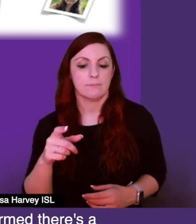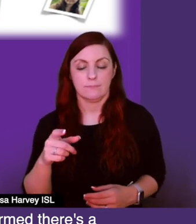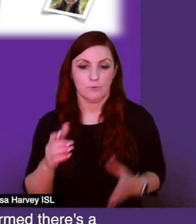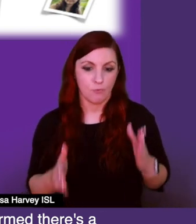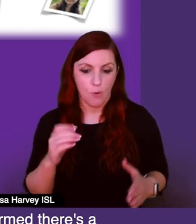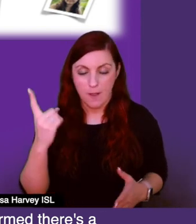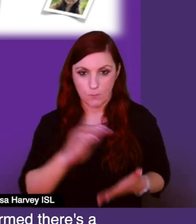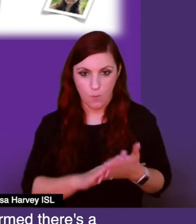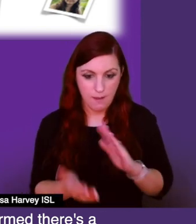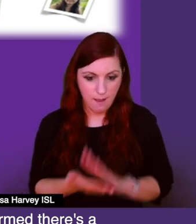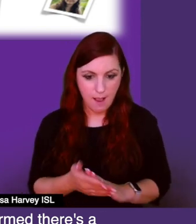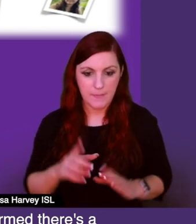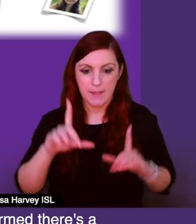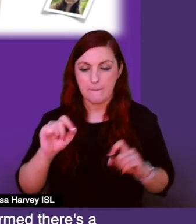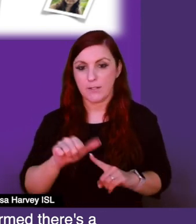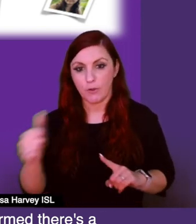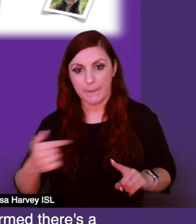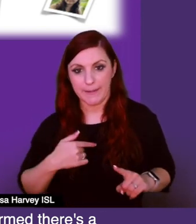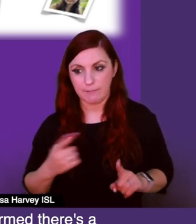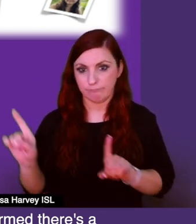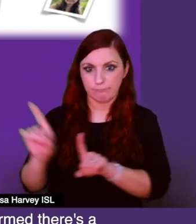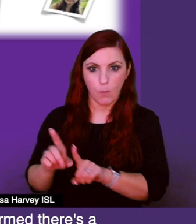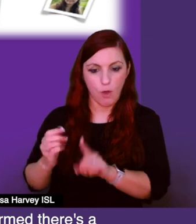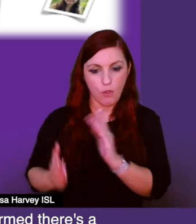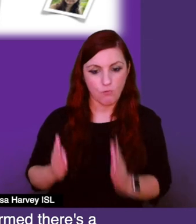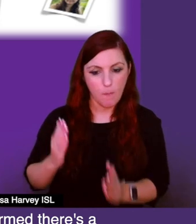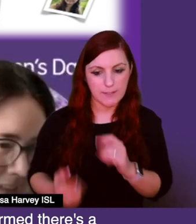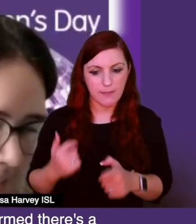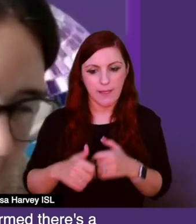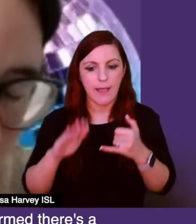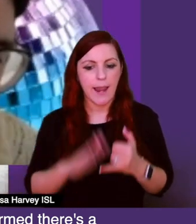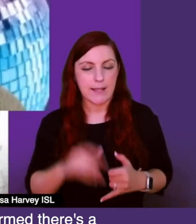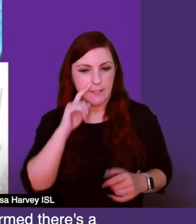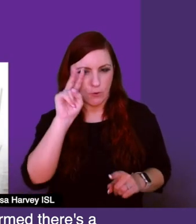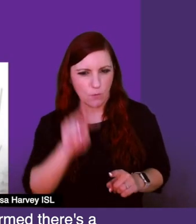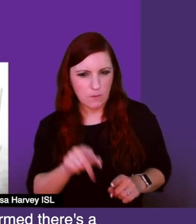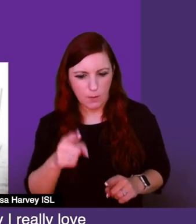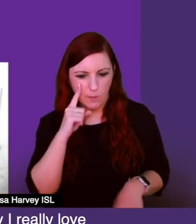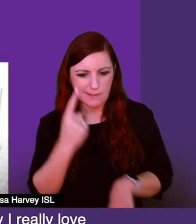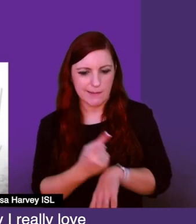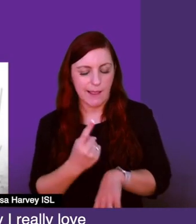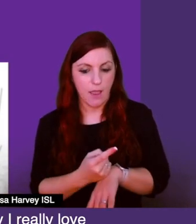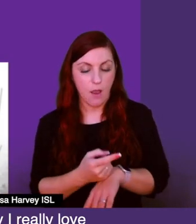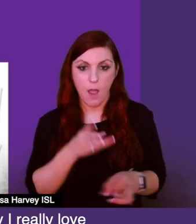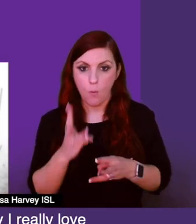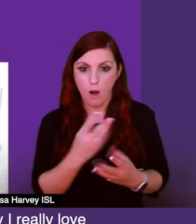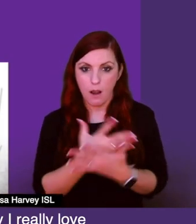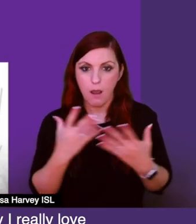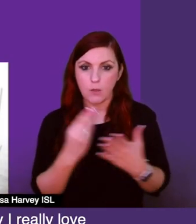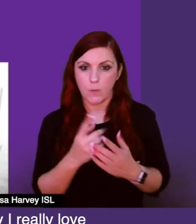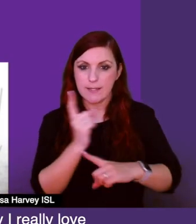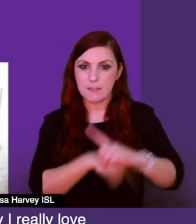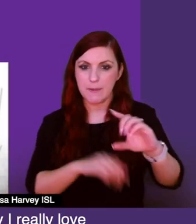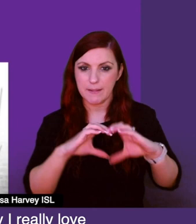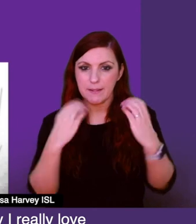robots, one-armed, this picture of me posing with the robots. And then the last thing, if you scroll down, I just want to say I do a lot of